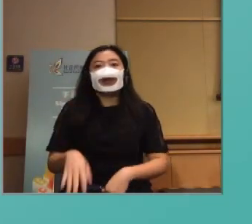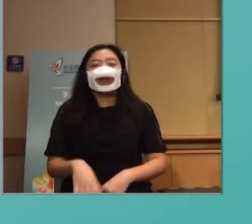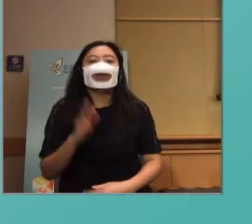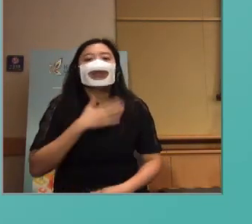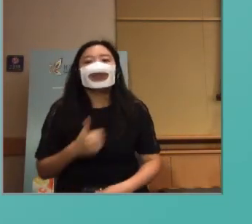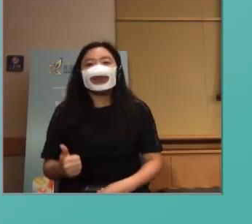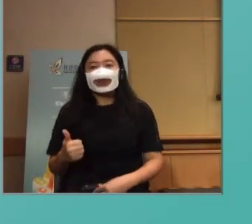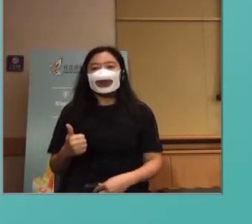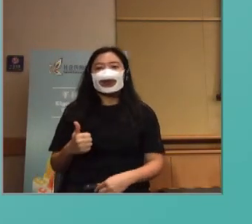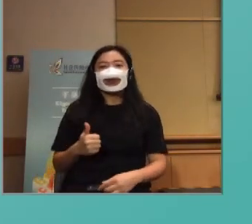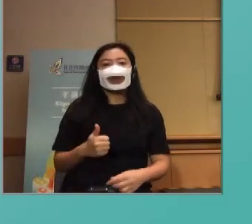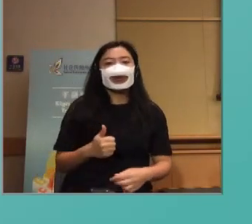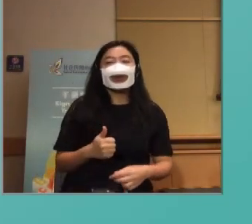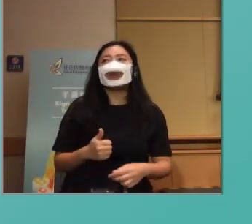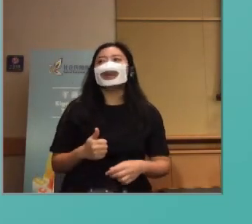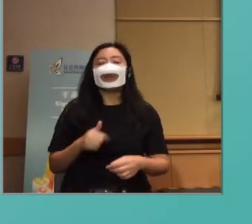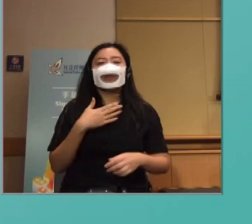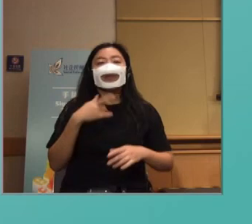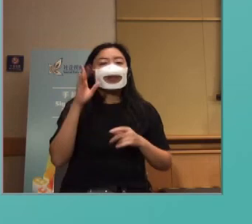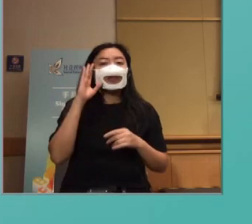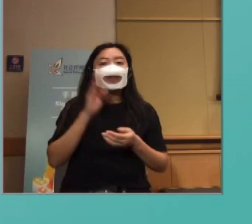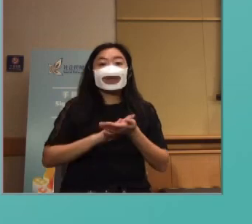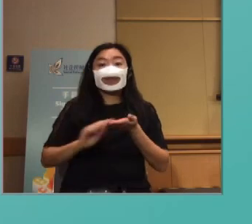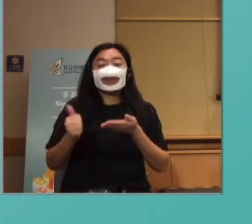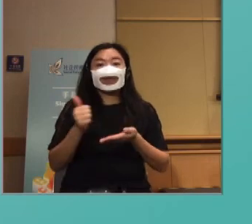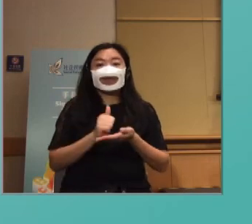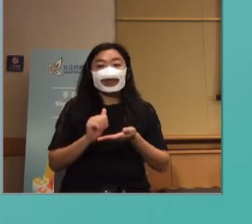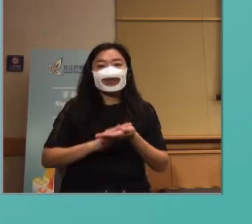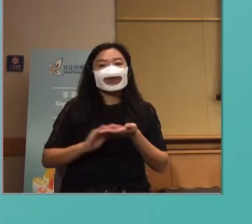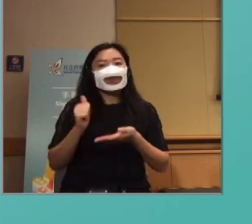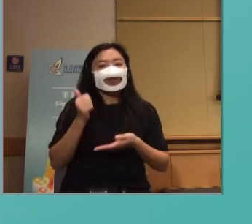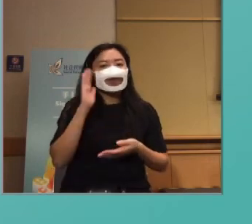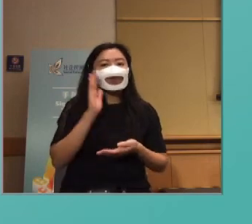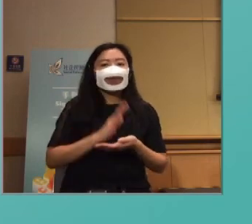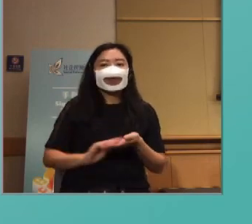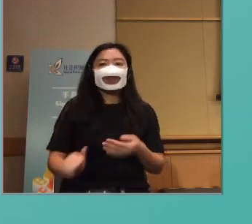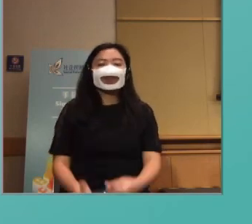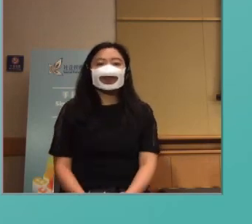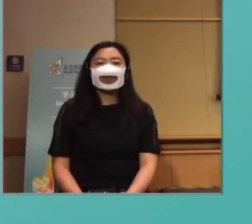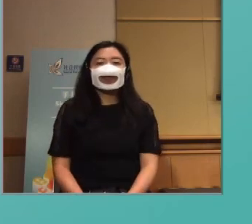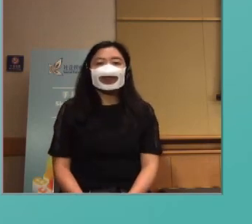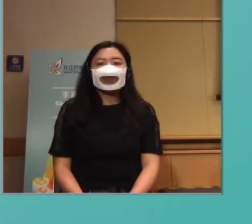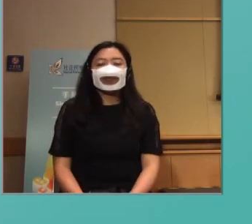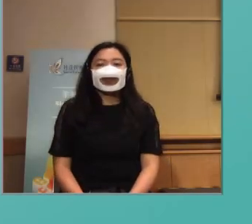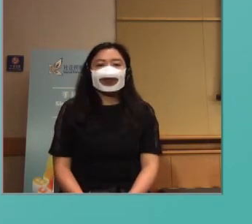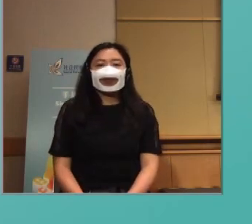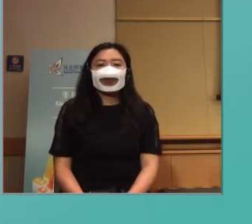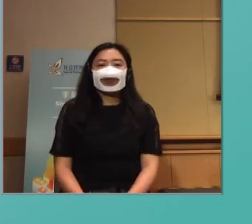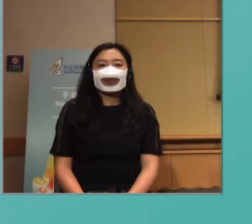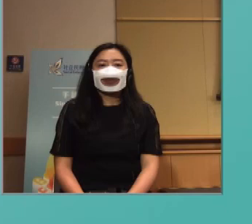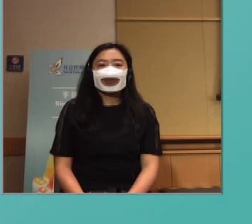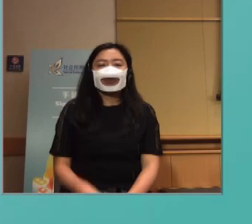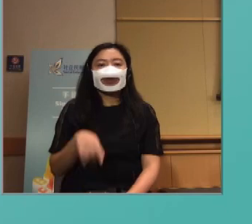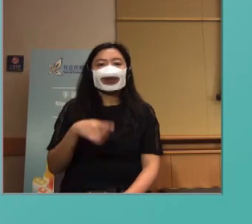Can you guys hear me? Yes, we can hear you. Okay, great. Can you guys hear me now that I'm sitting like this? Do I have to sit closer?